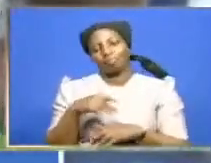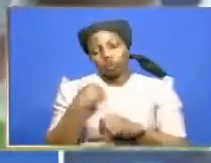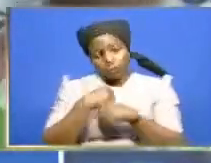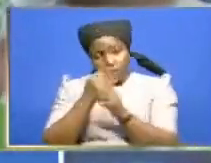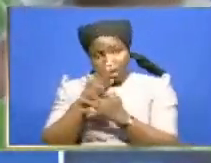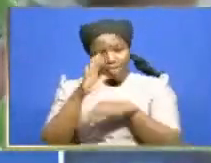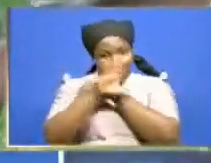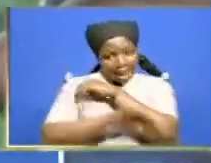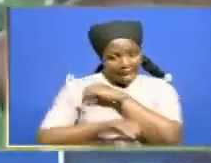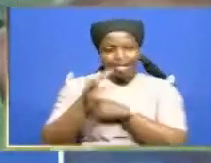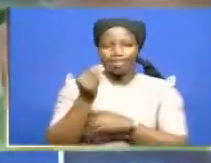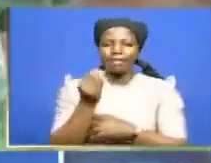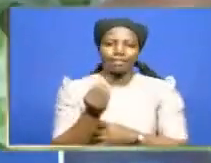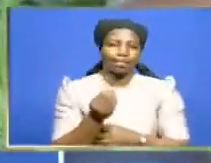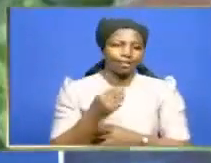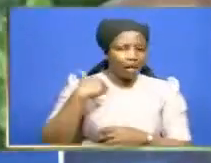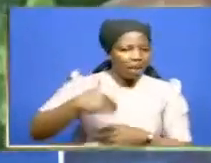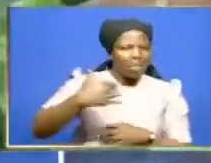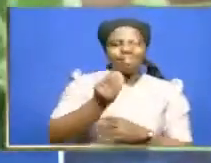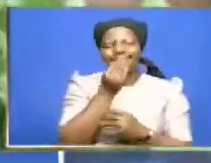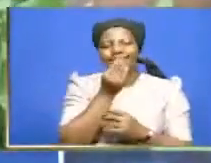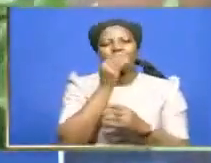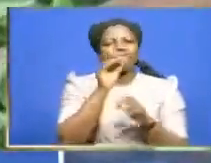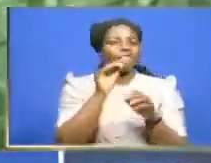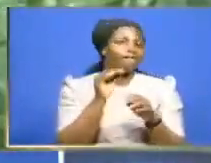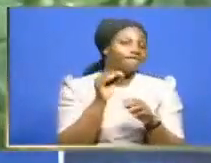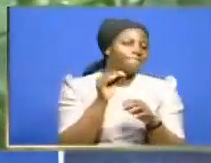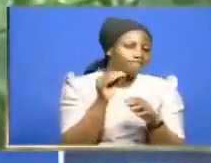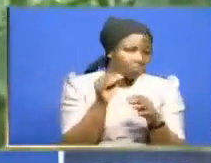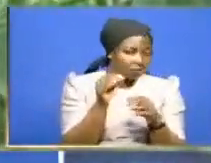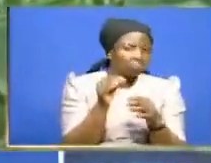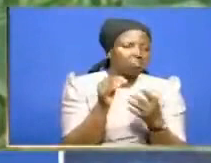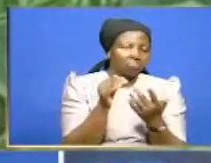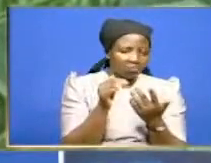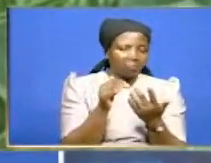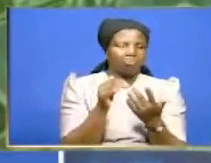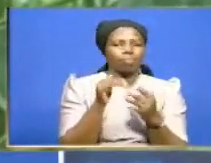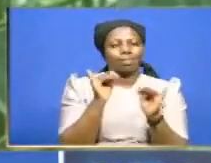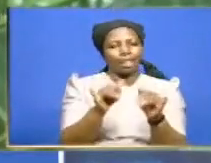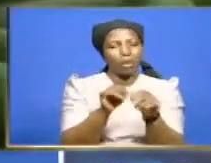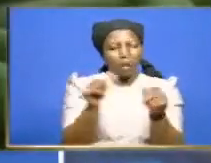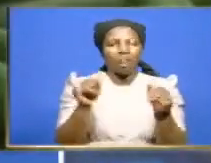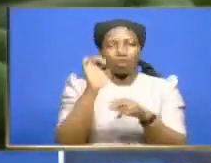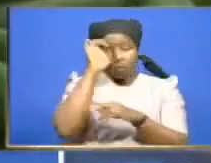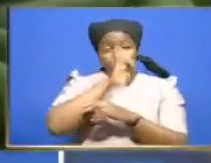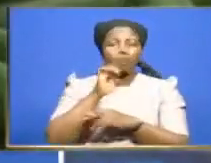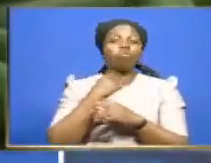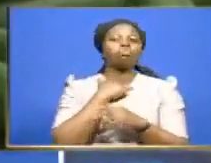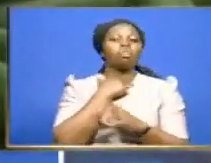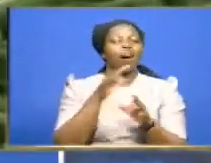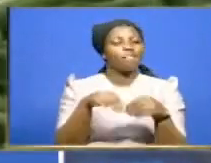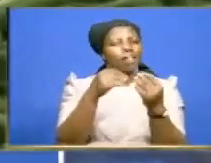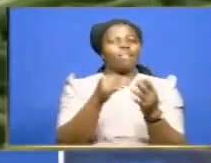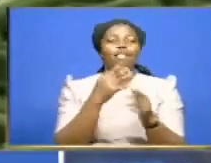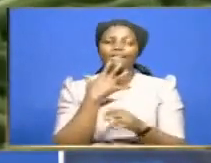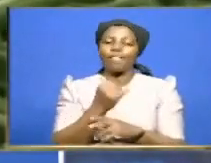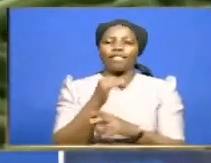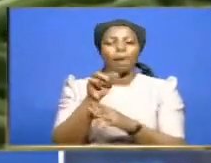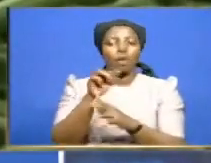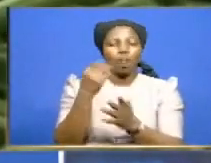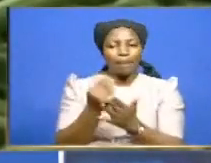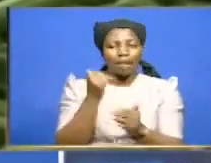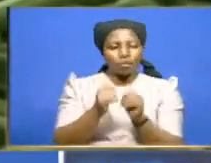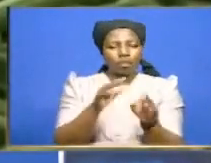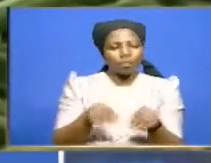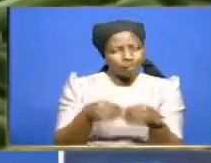supply chain remains stable during and after the pandemic, the European Union has disbursed 500 million shillings that will go